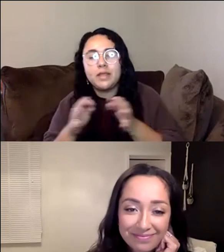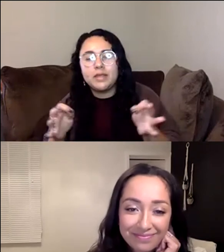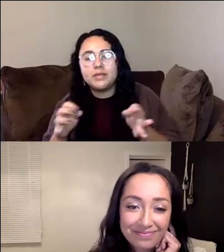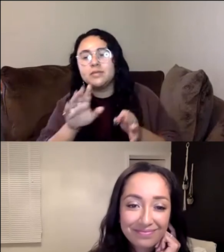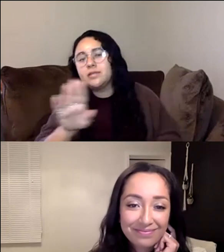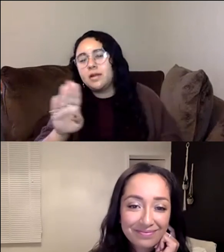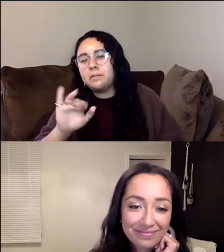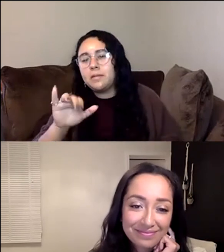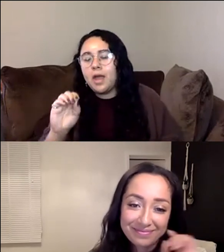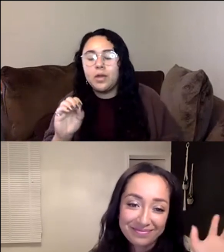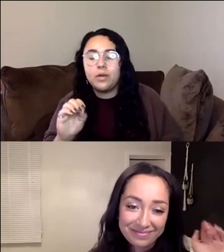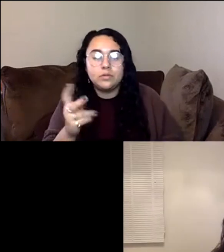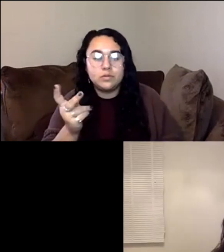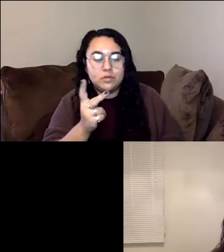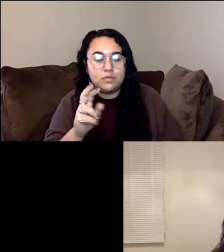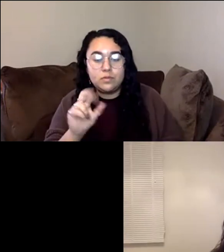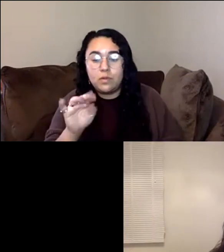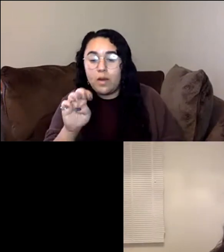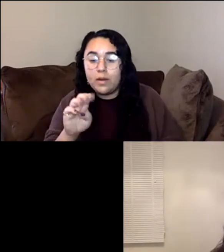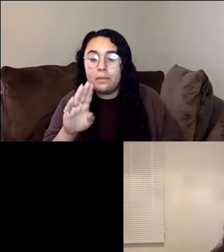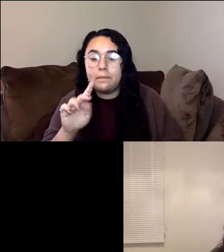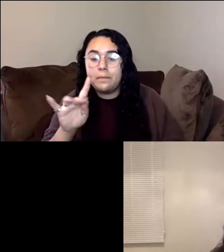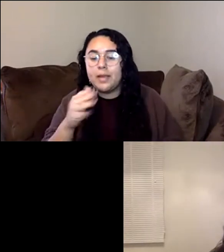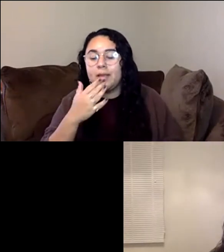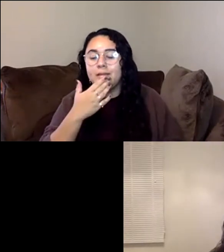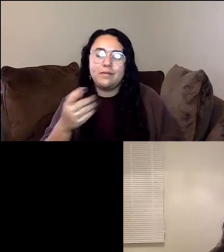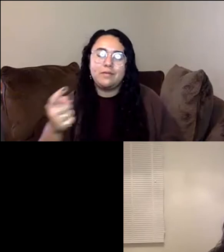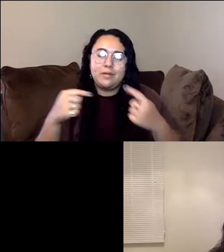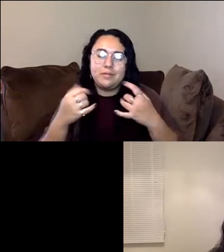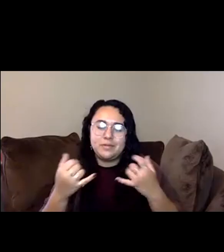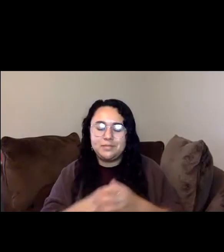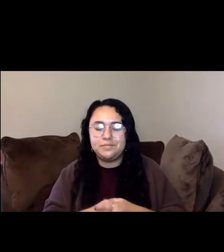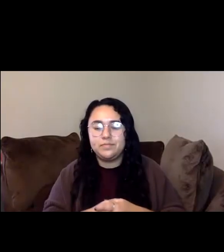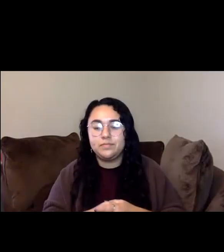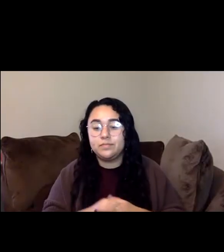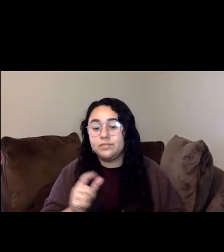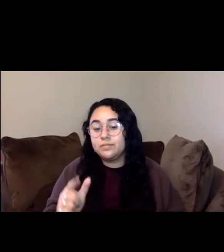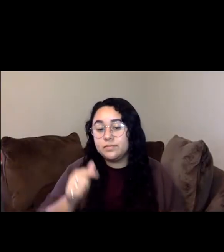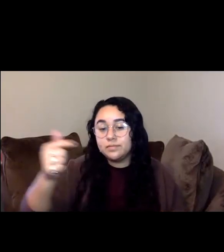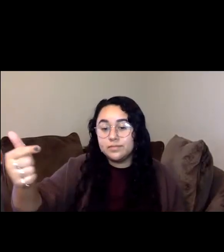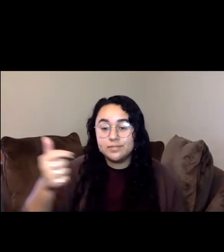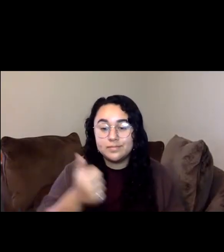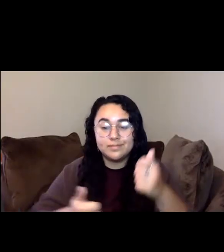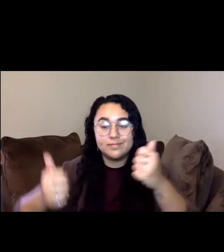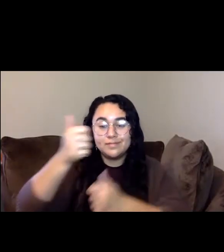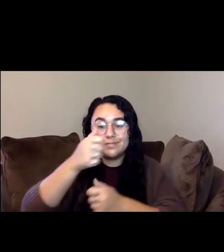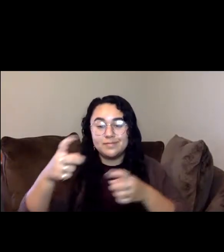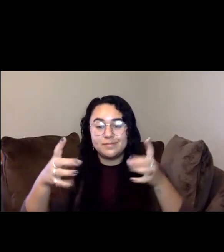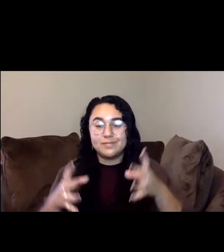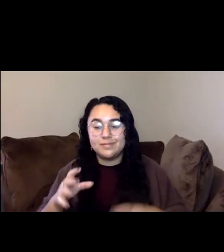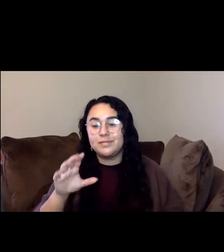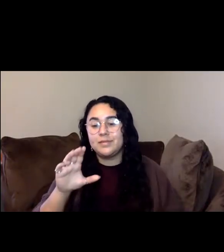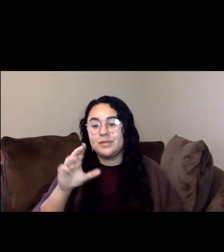being with us today. It's good to see you. I'll pass the virtual mic back to our Executive Director, Christine